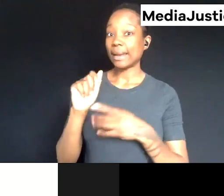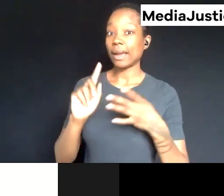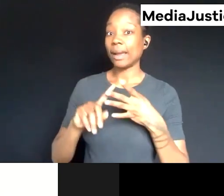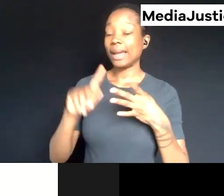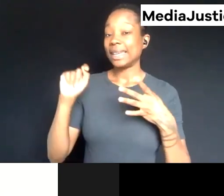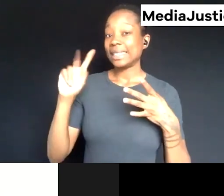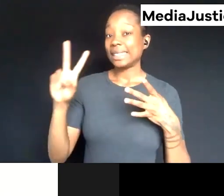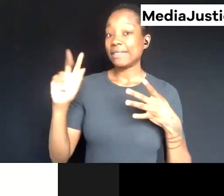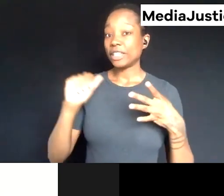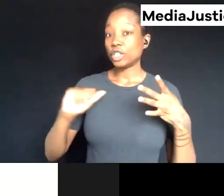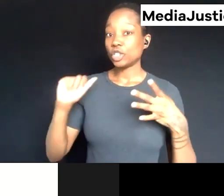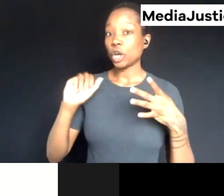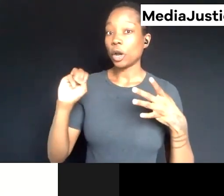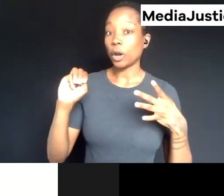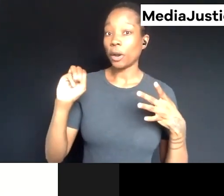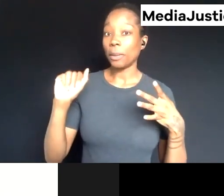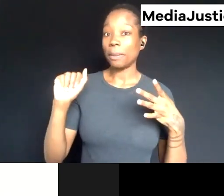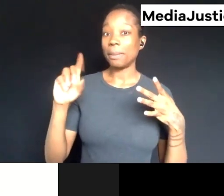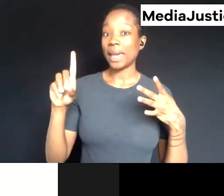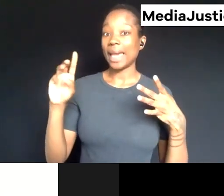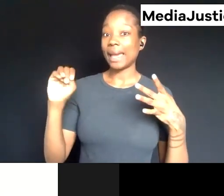Men? Or is it commercials?